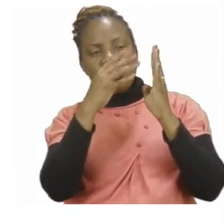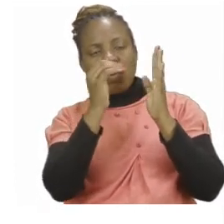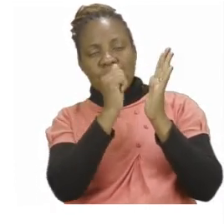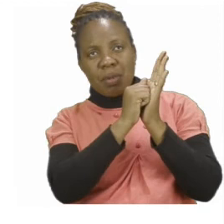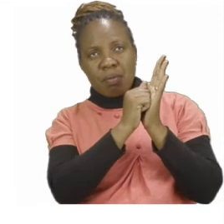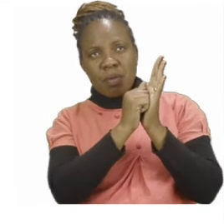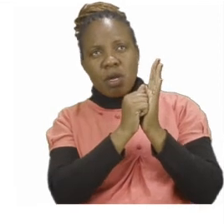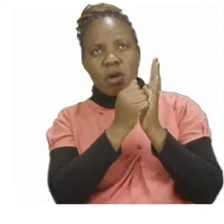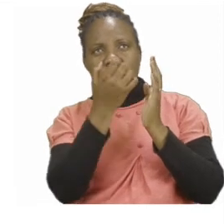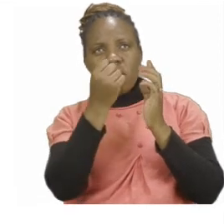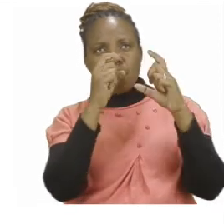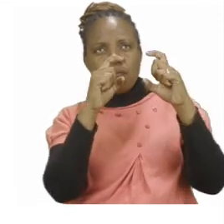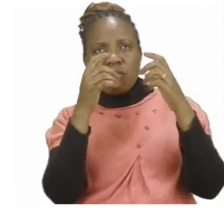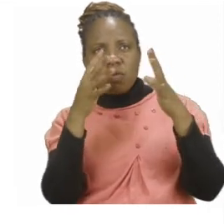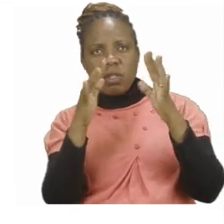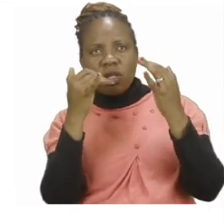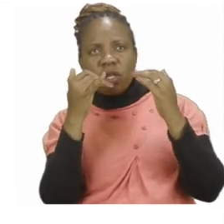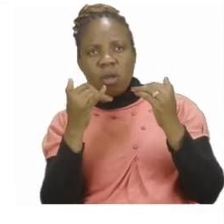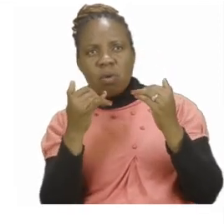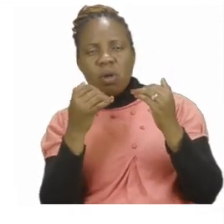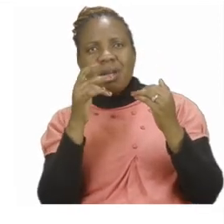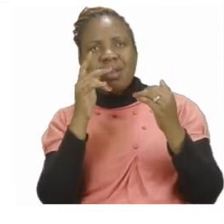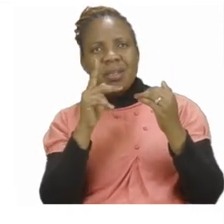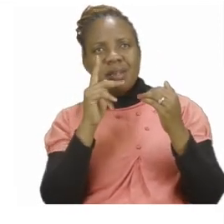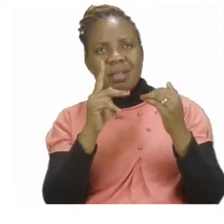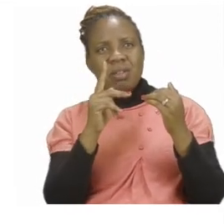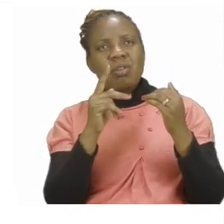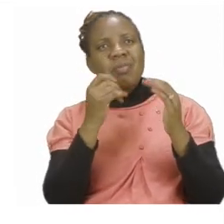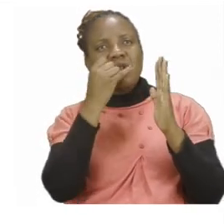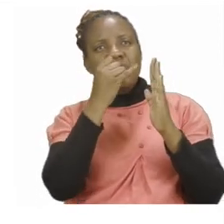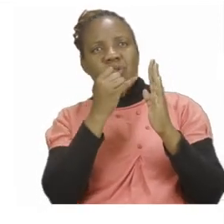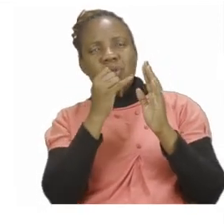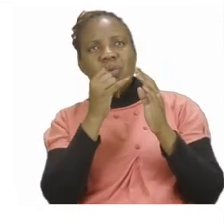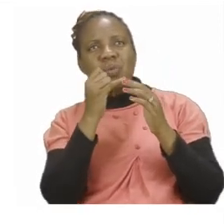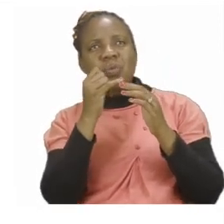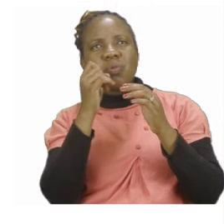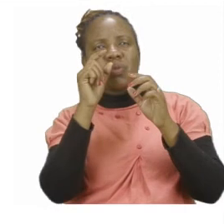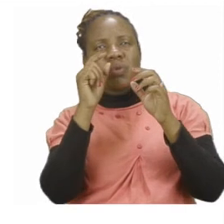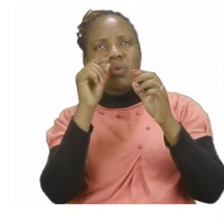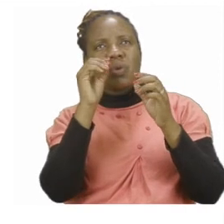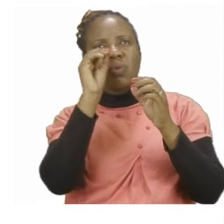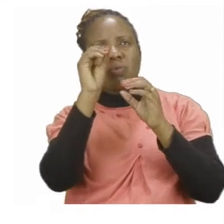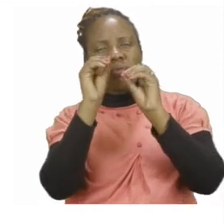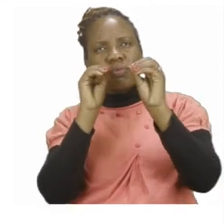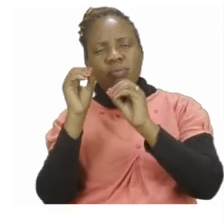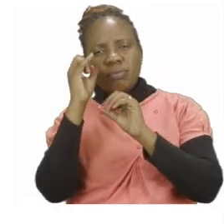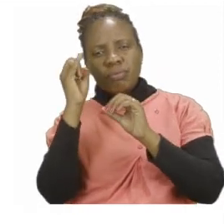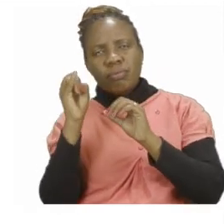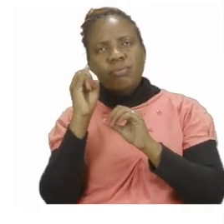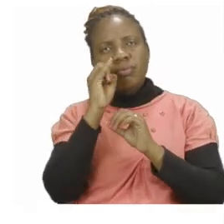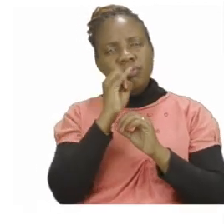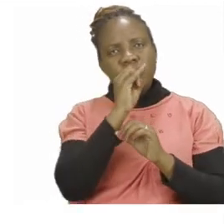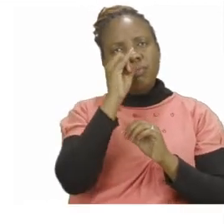and name the location. So everyone, you have to now go ahead and draw a